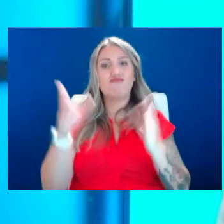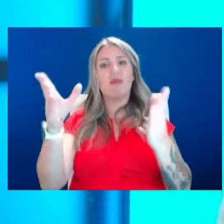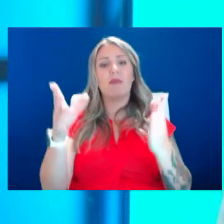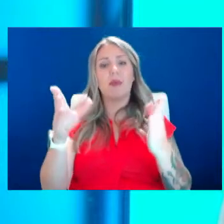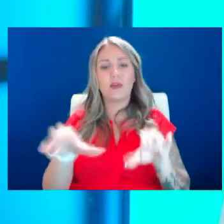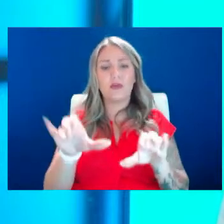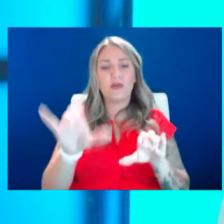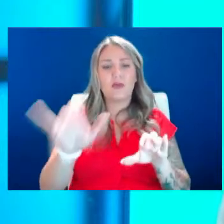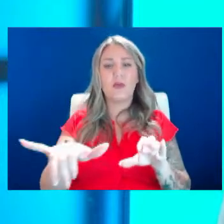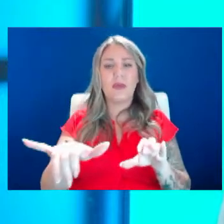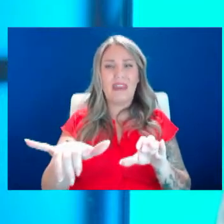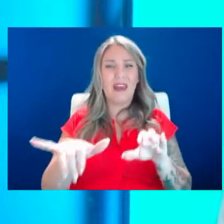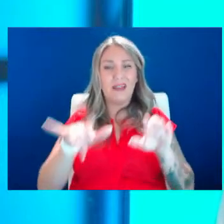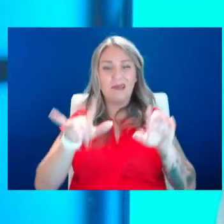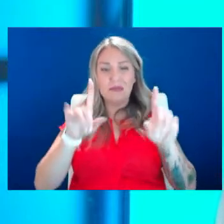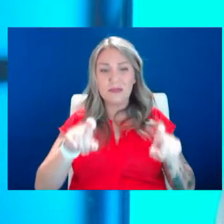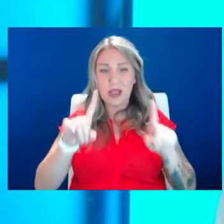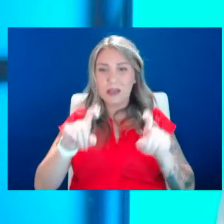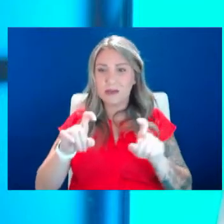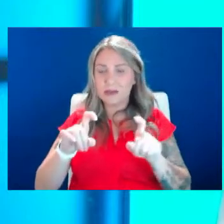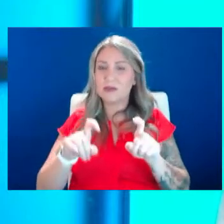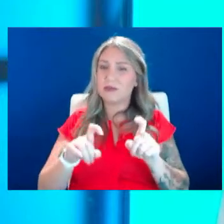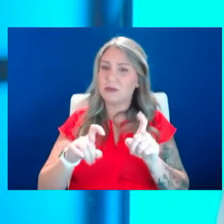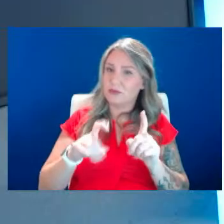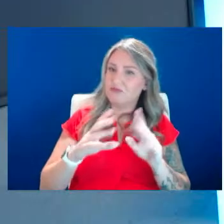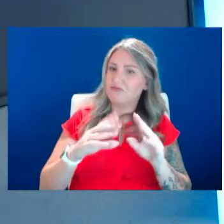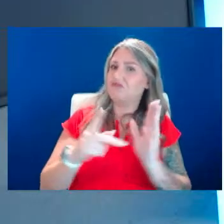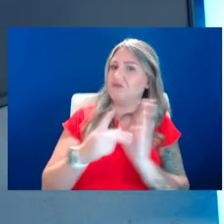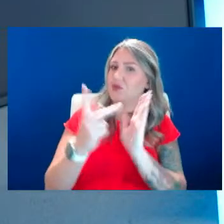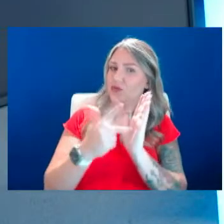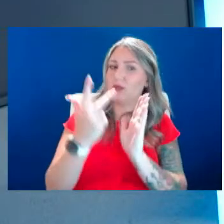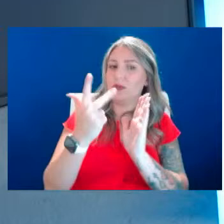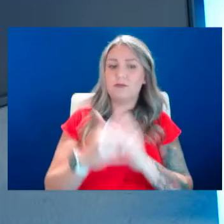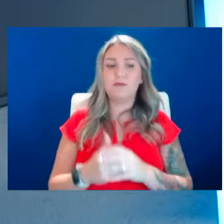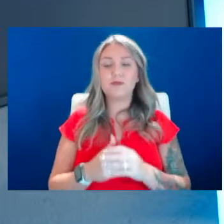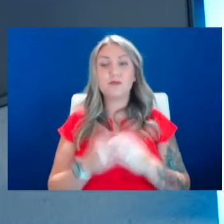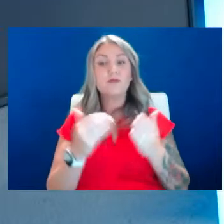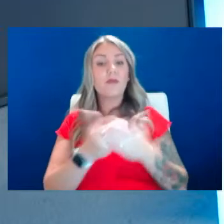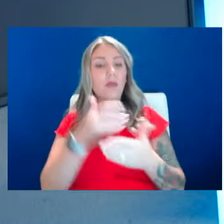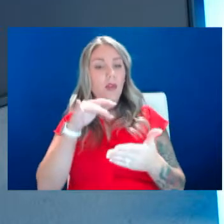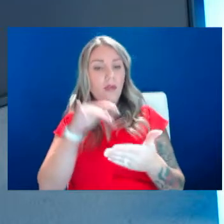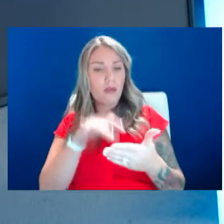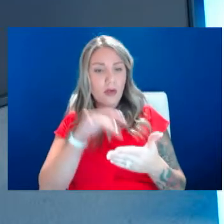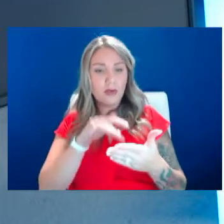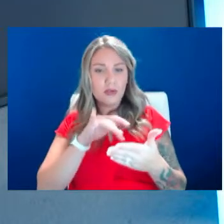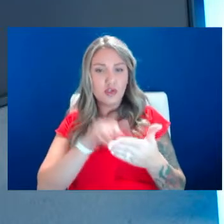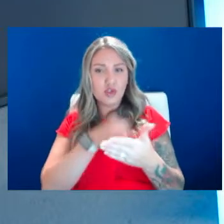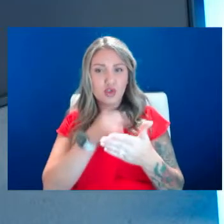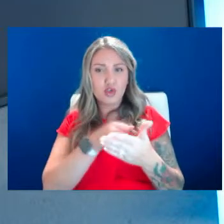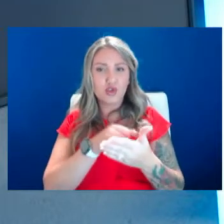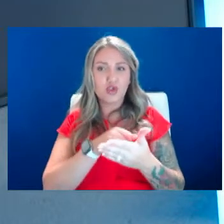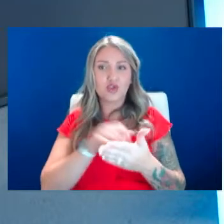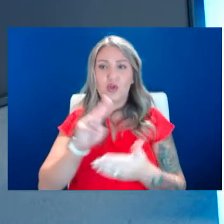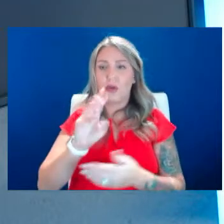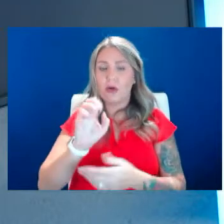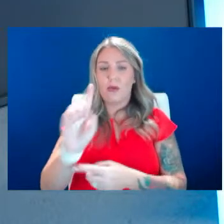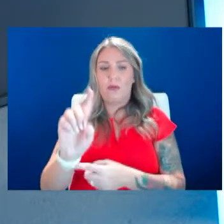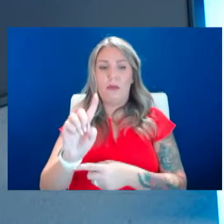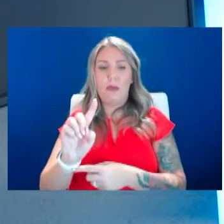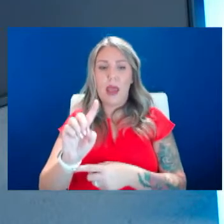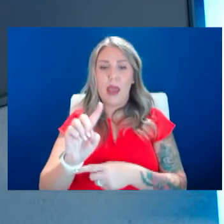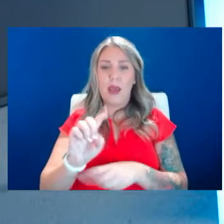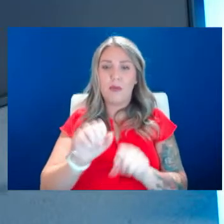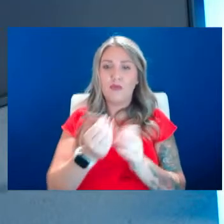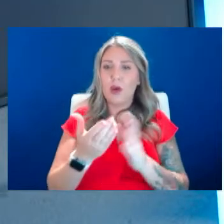serial testing has been out there for some time because of that. New study in the journal Med reveals breakthrough infections increase immunity